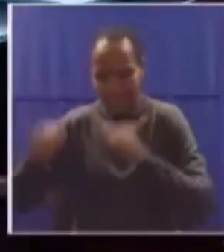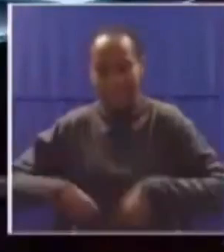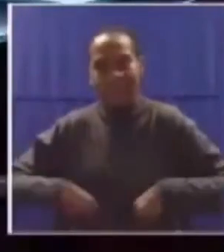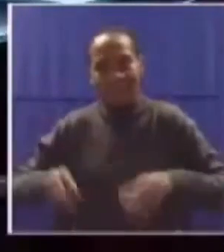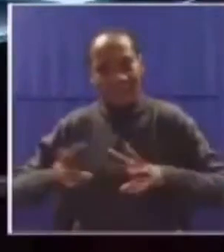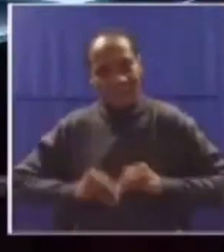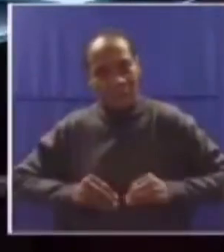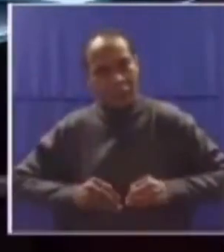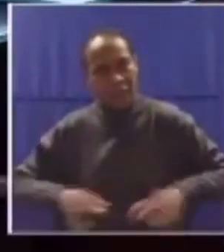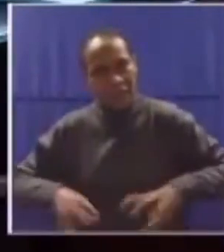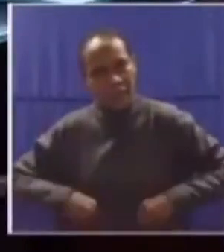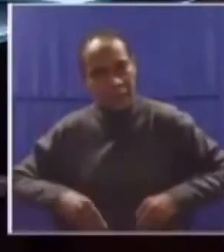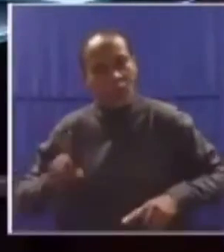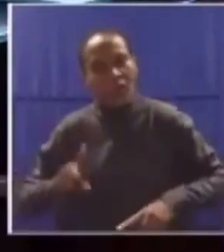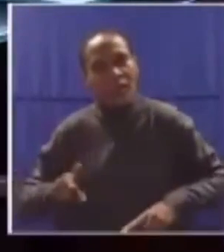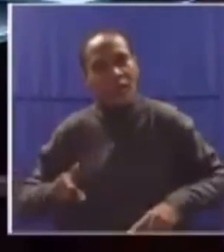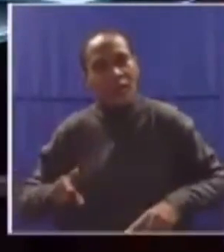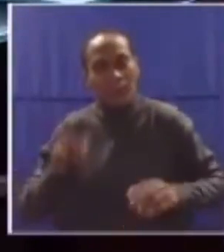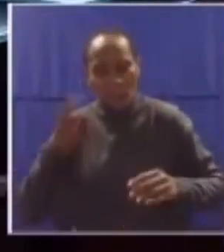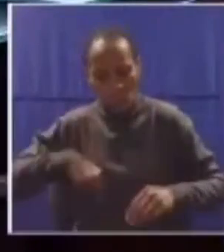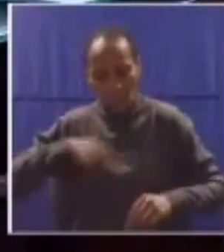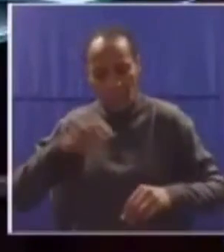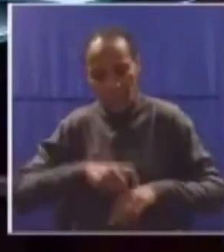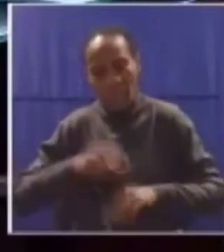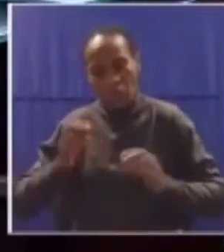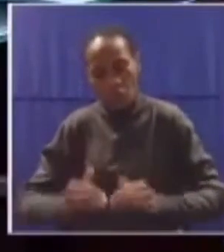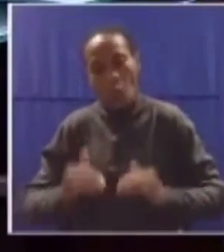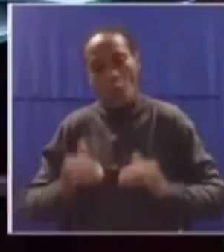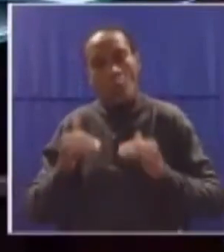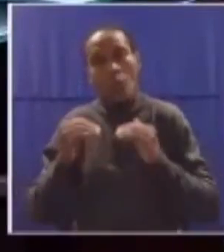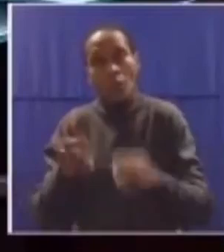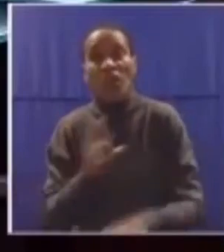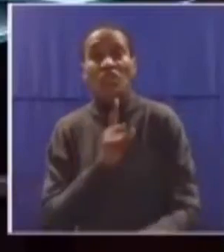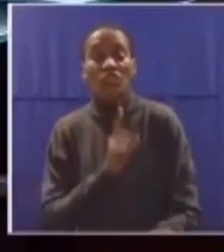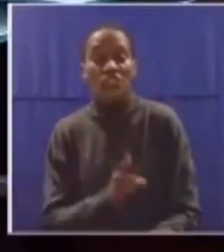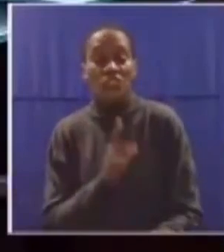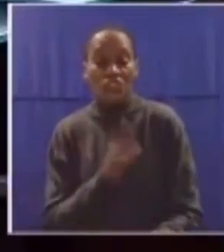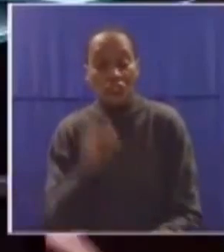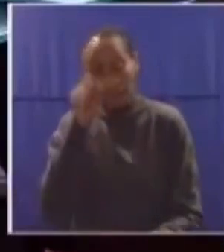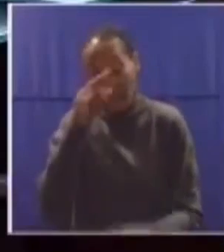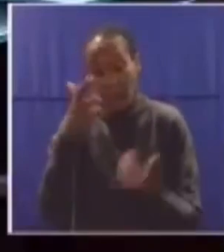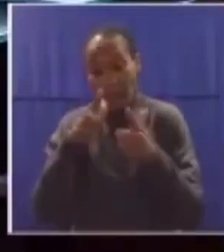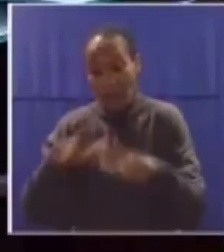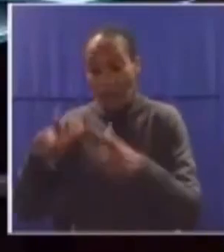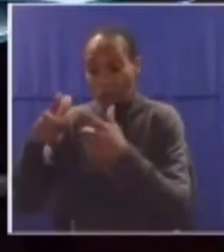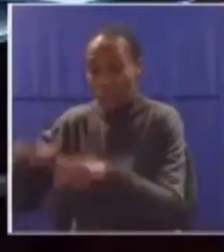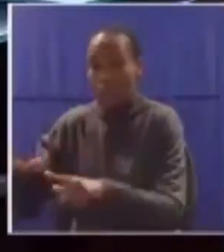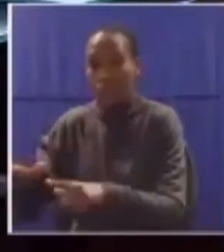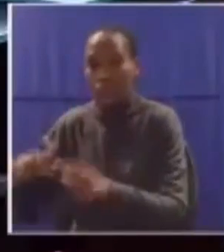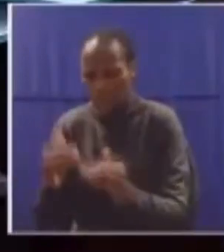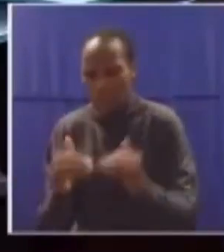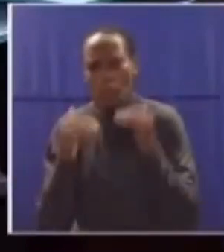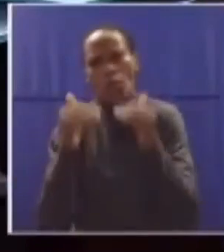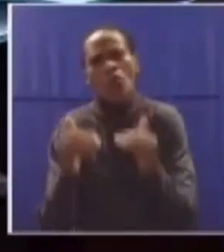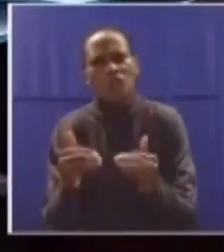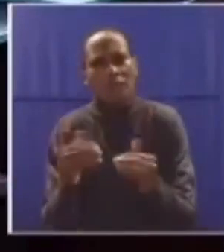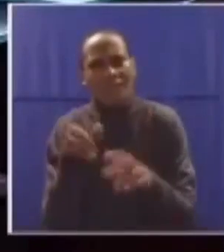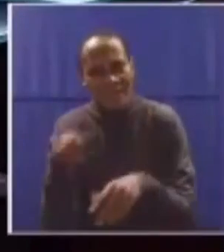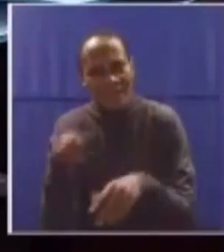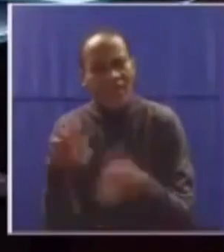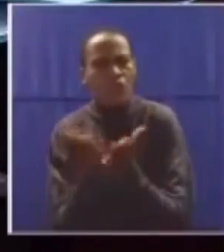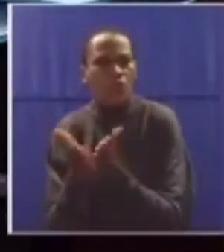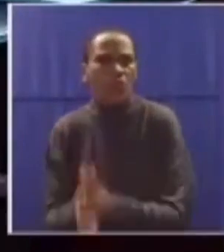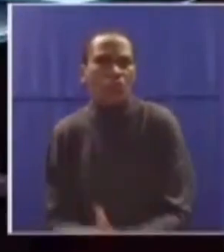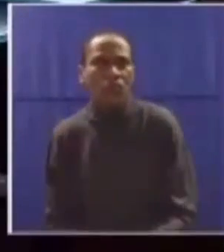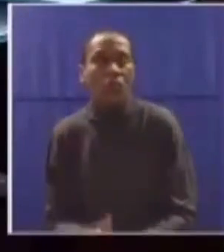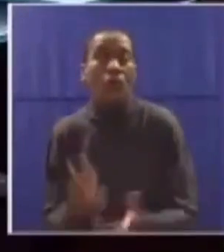we have to promote the teaching of African languages and promote them as languages of learning.